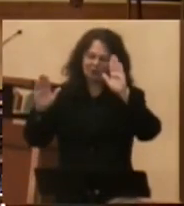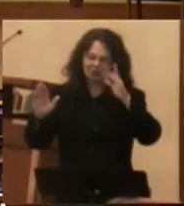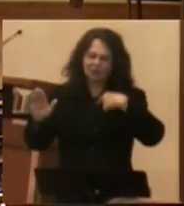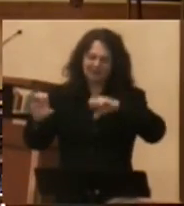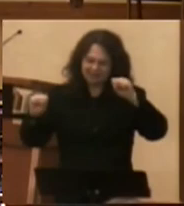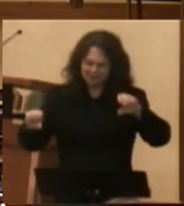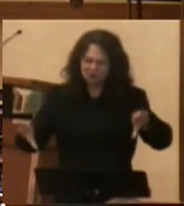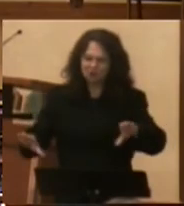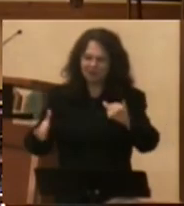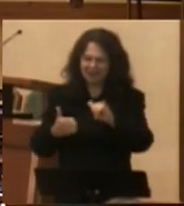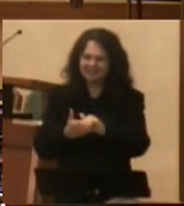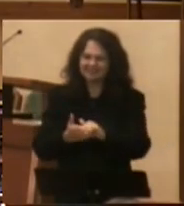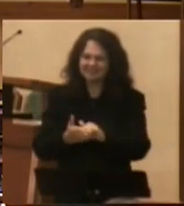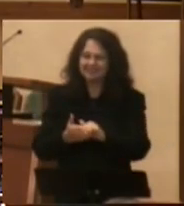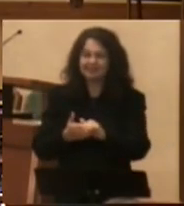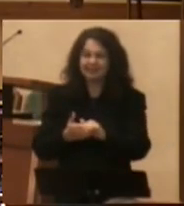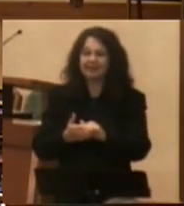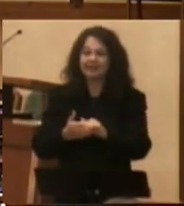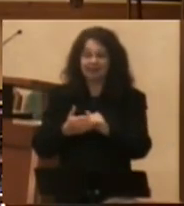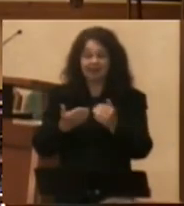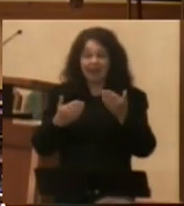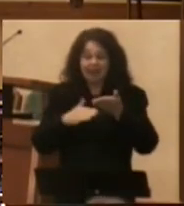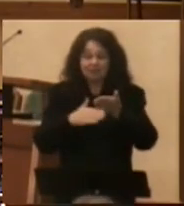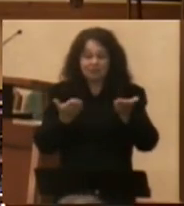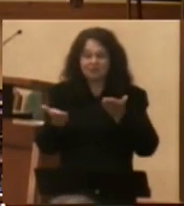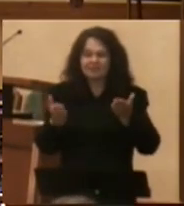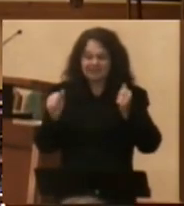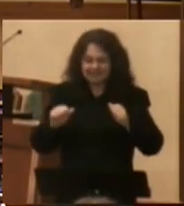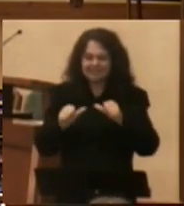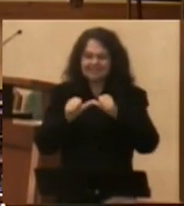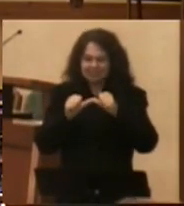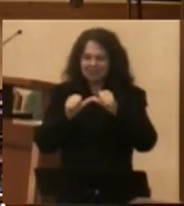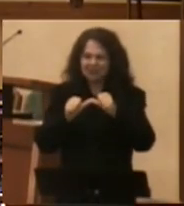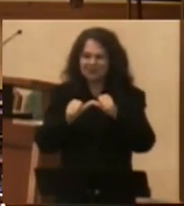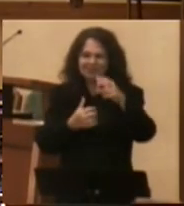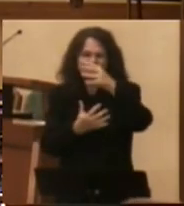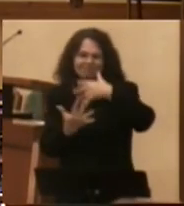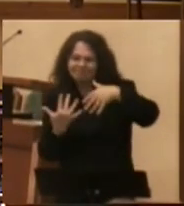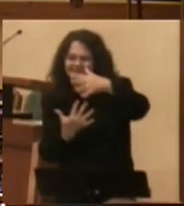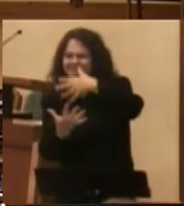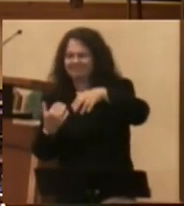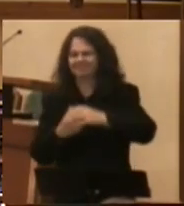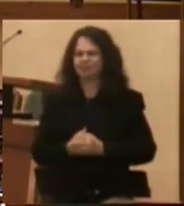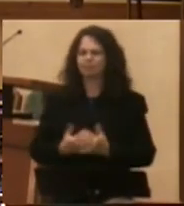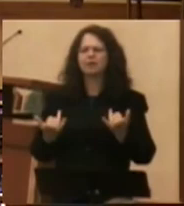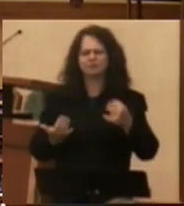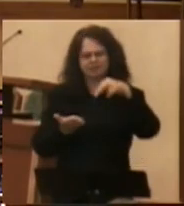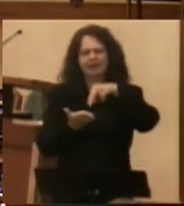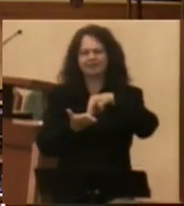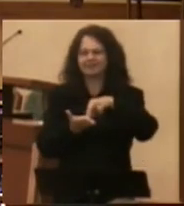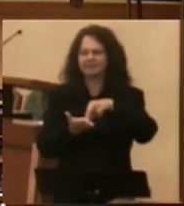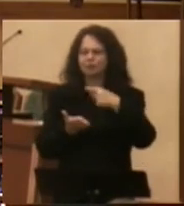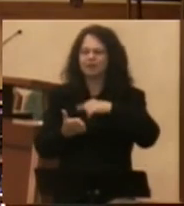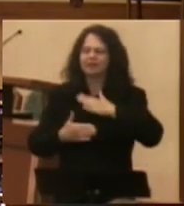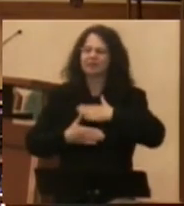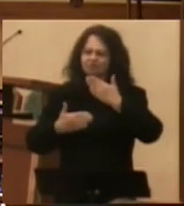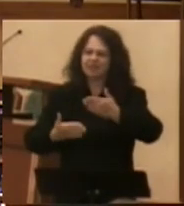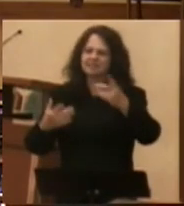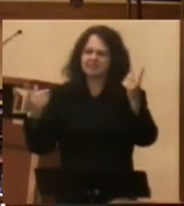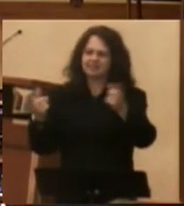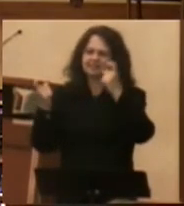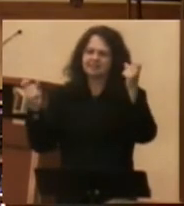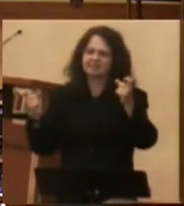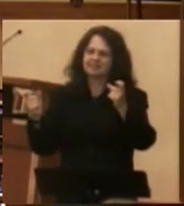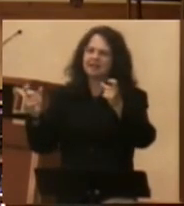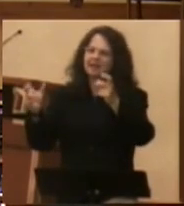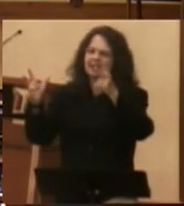we can continue that after the service, of course. But I invite you to remain standing as we confess our sins and hear